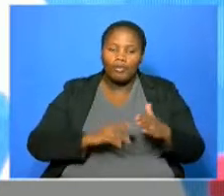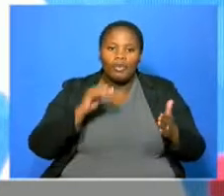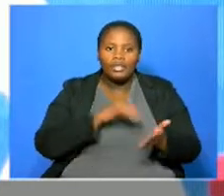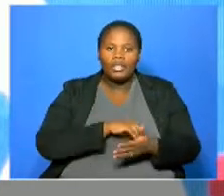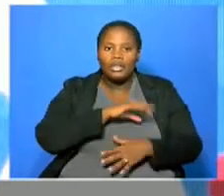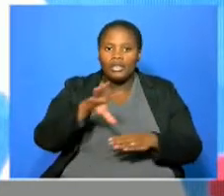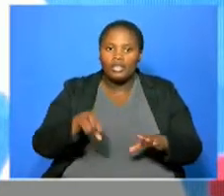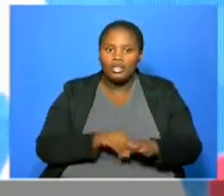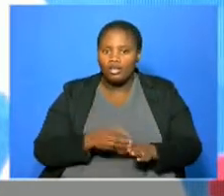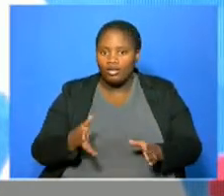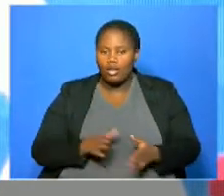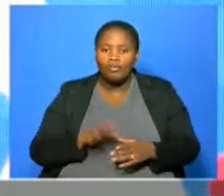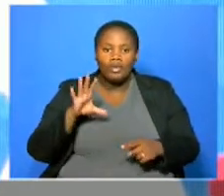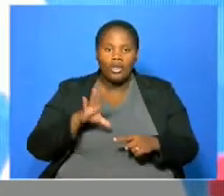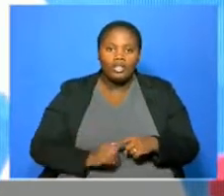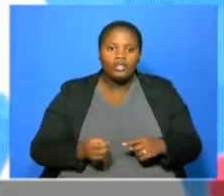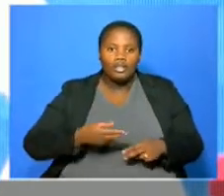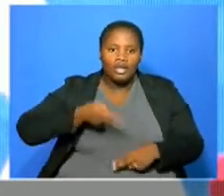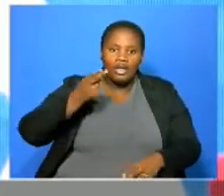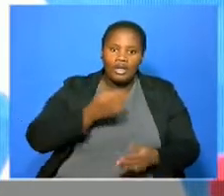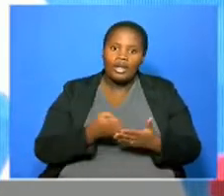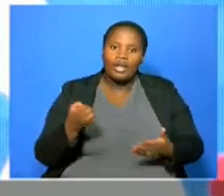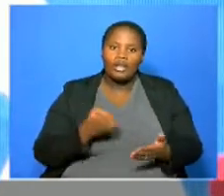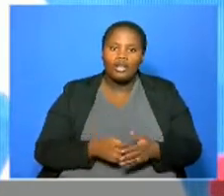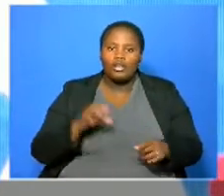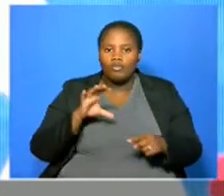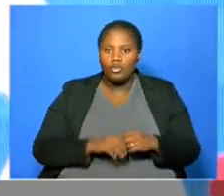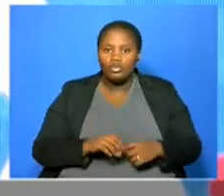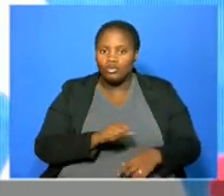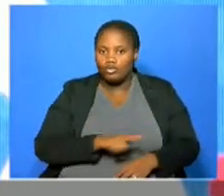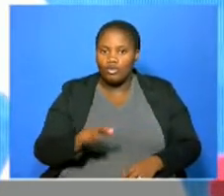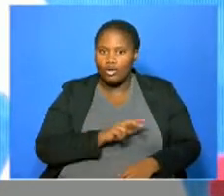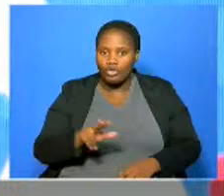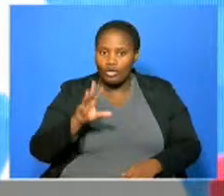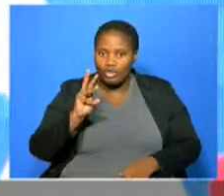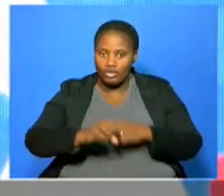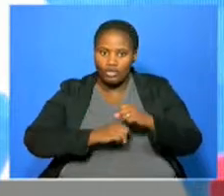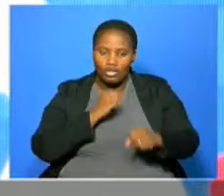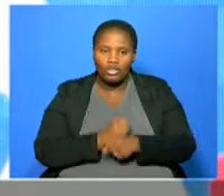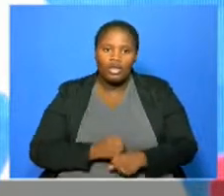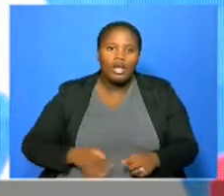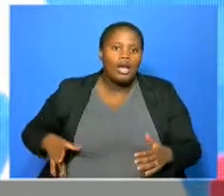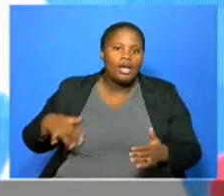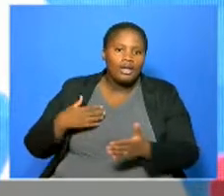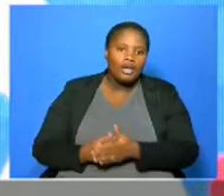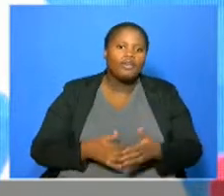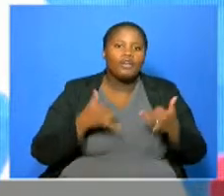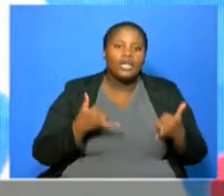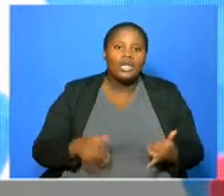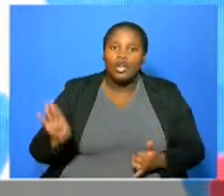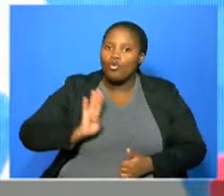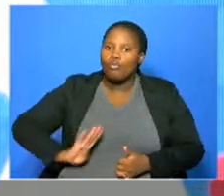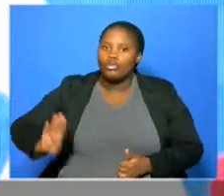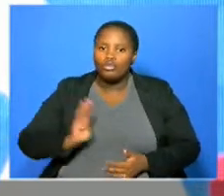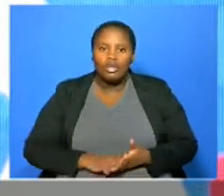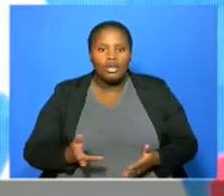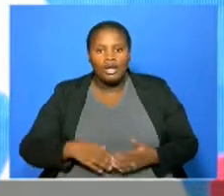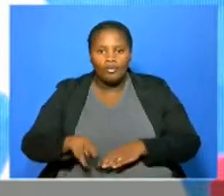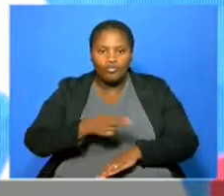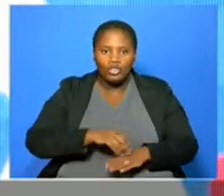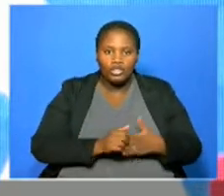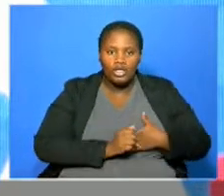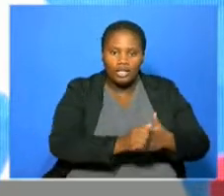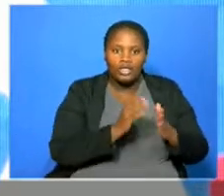the attainment of high income status by 2036. Indeed, Botswana's national leadership